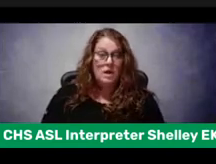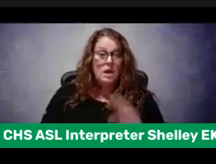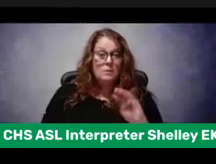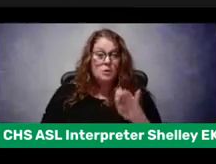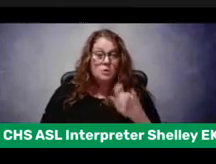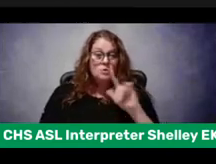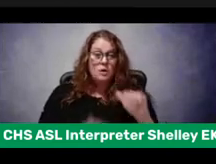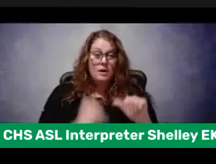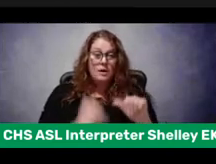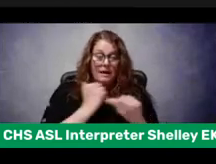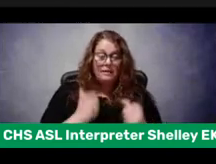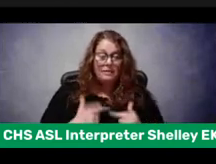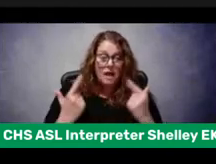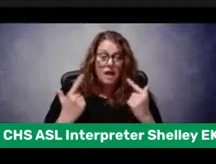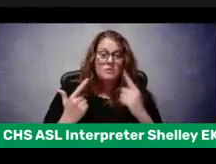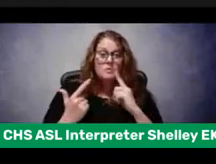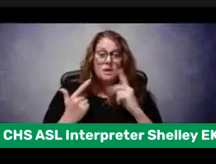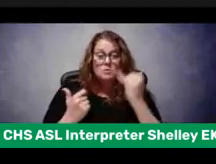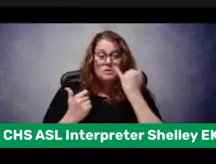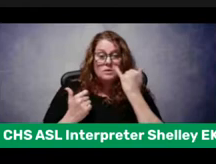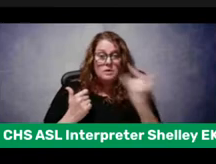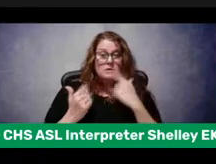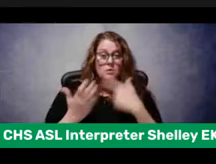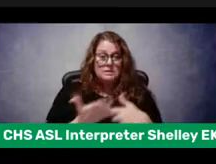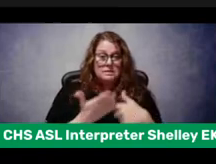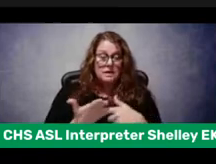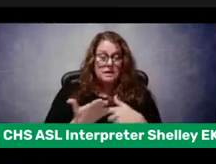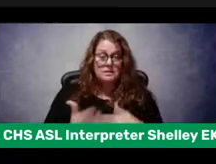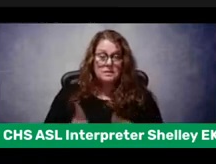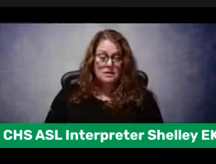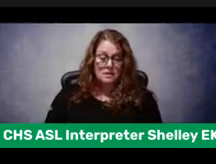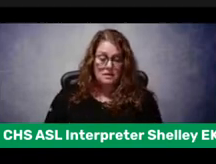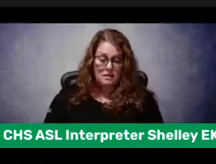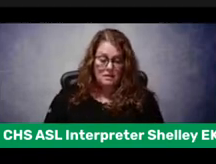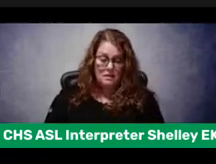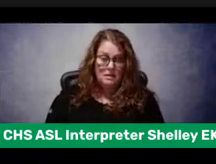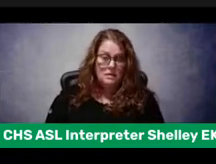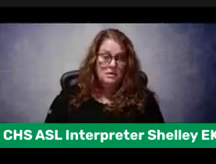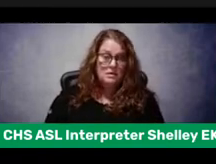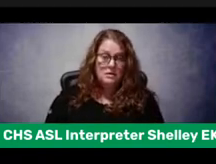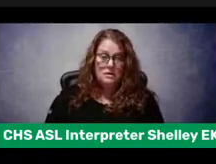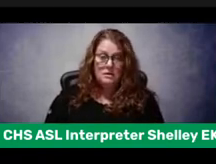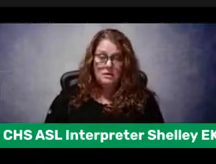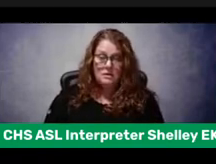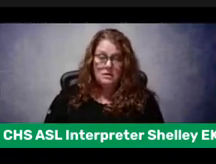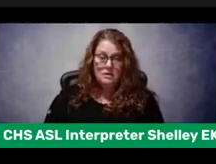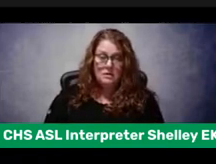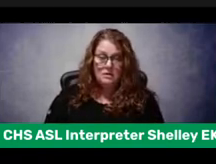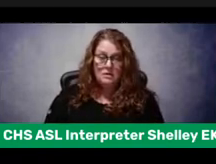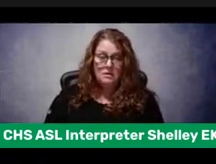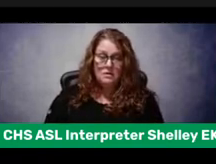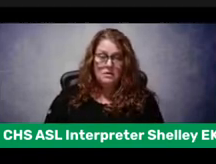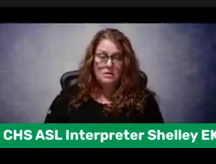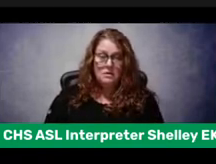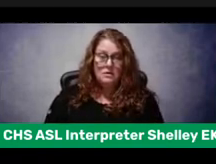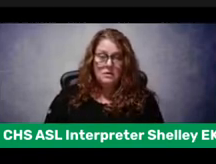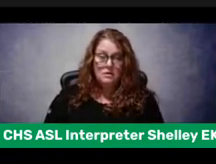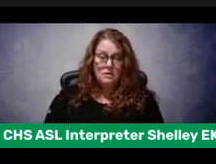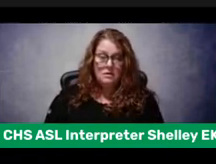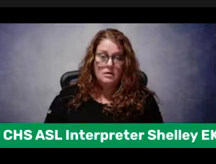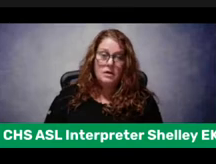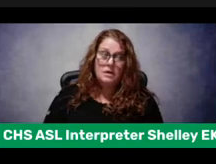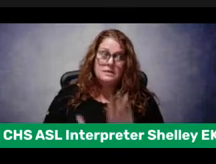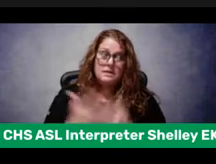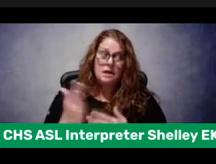but some quick principles that we'll discuss because we wanted to lay them out as things that to some extent we've been challenged with